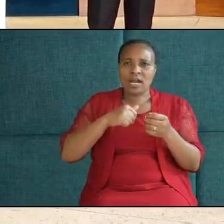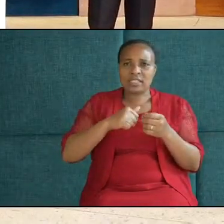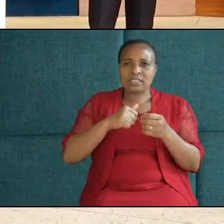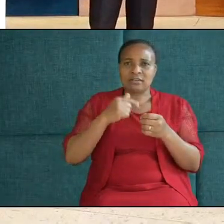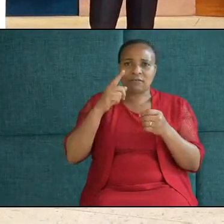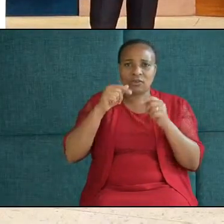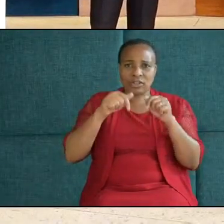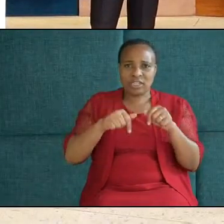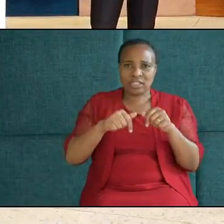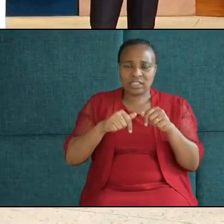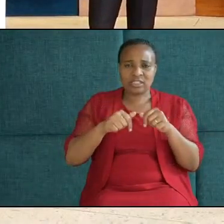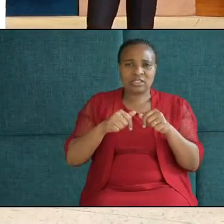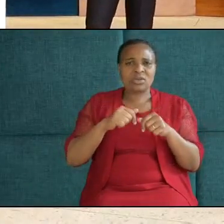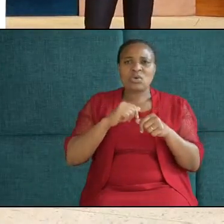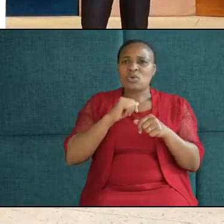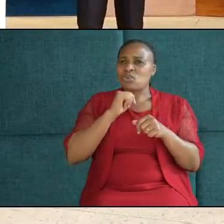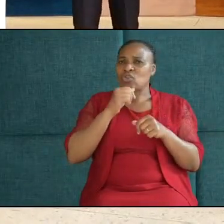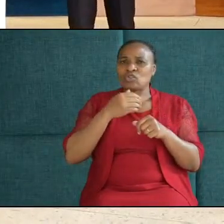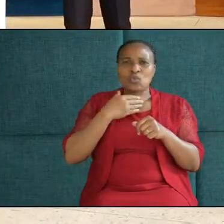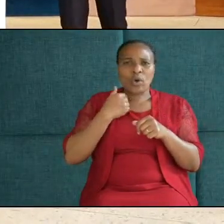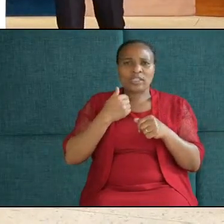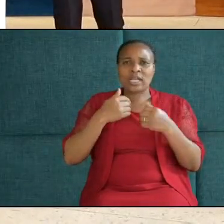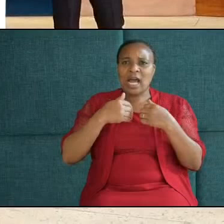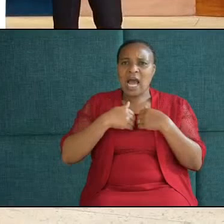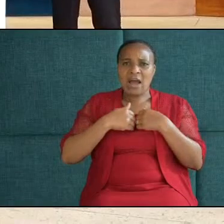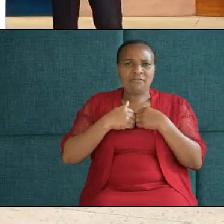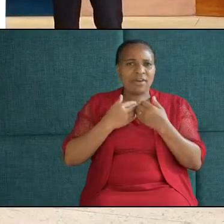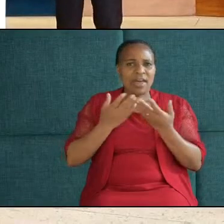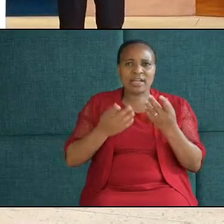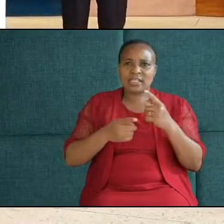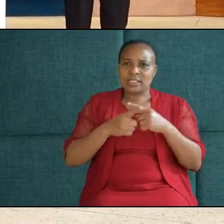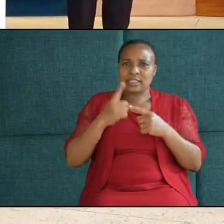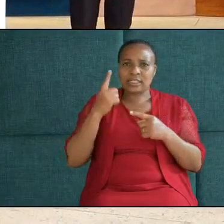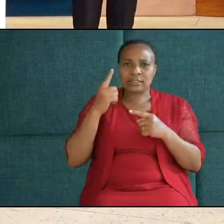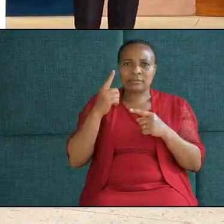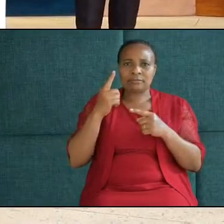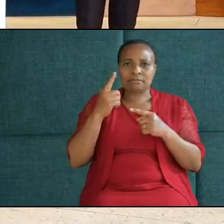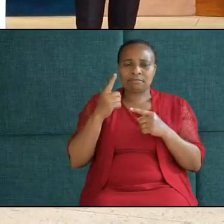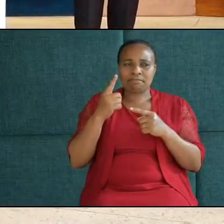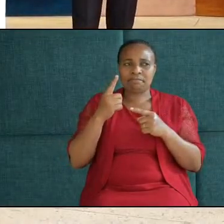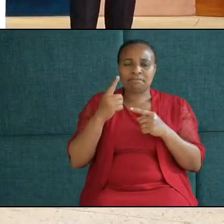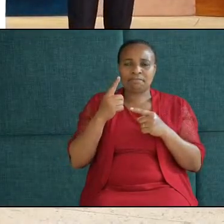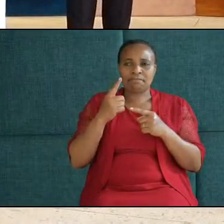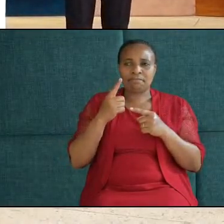for that reason, we no longer needed the sanctuary that was here on earth.